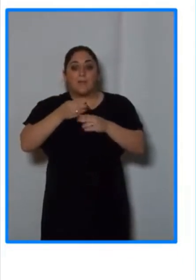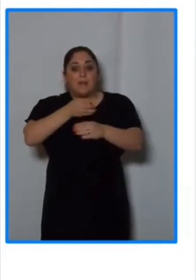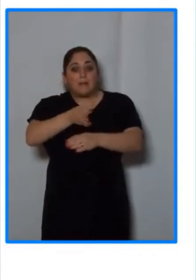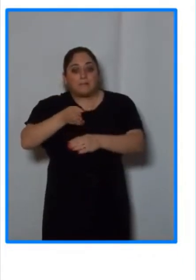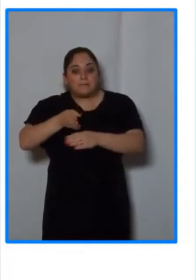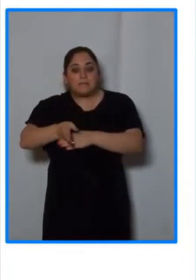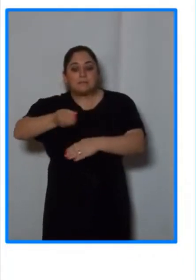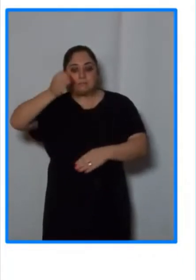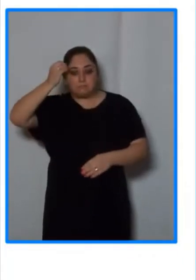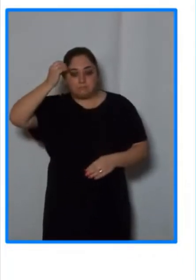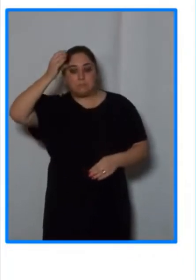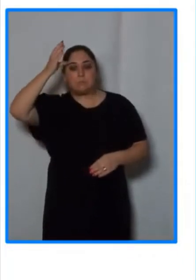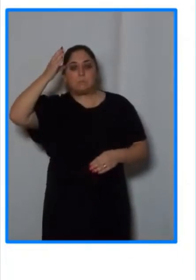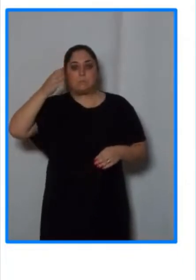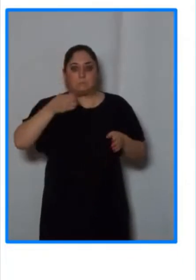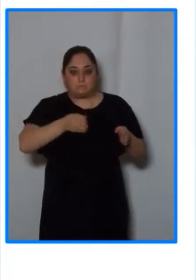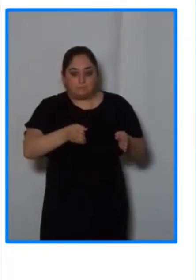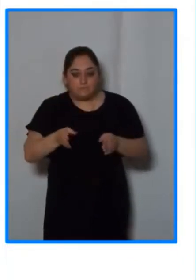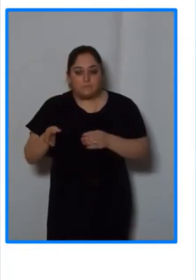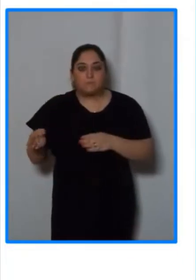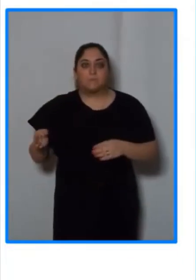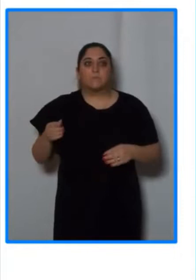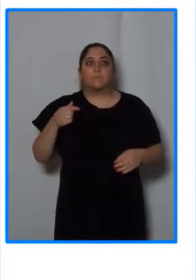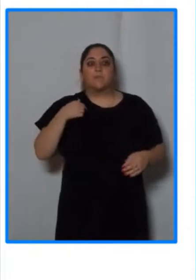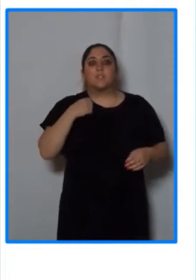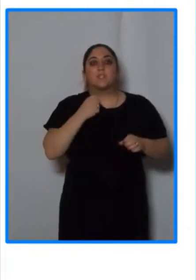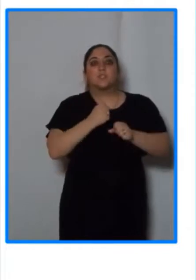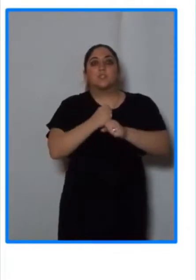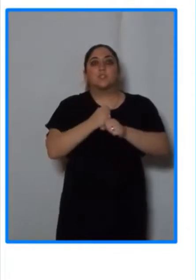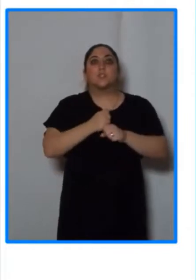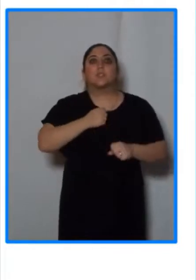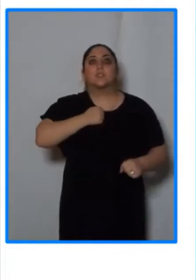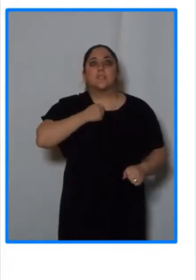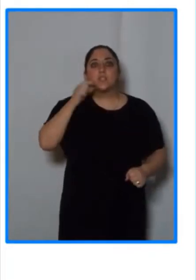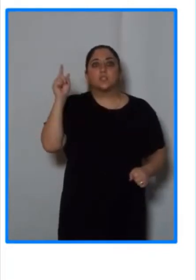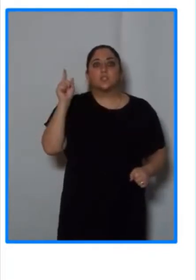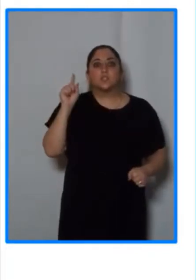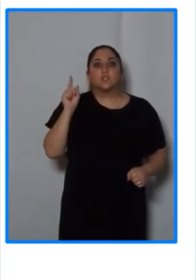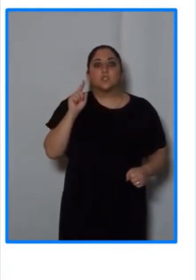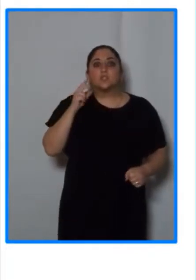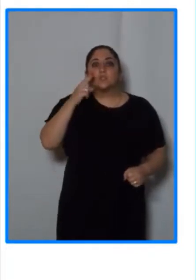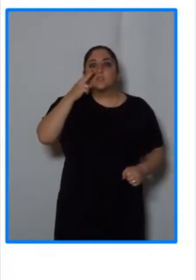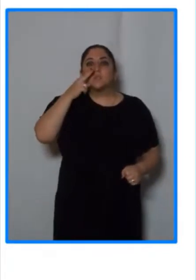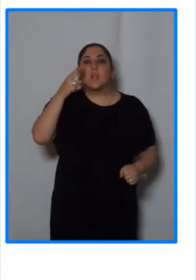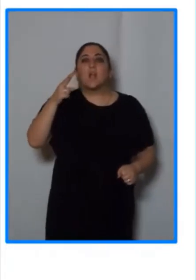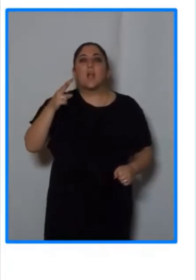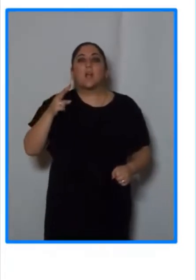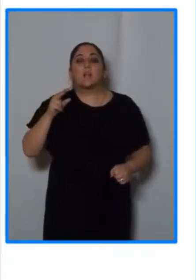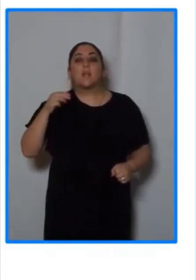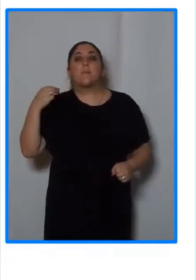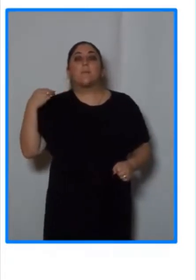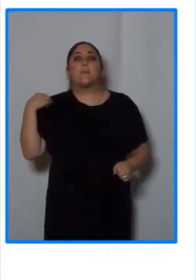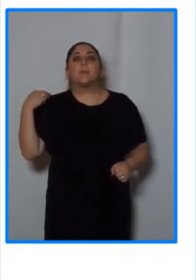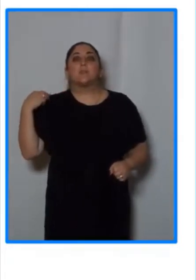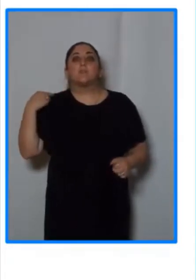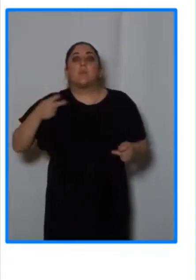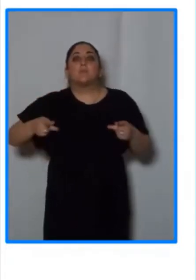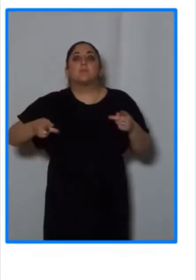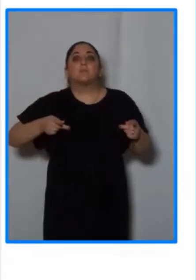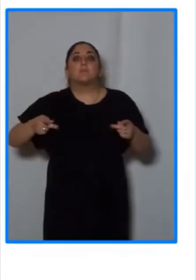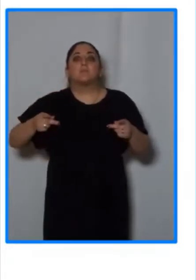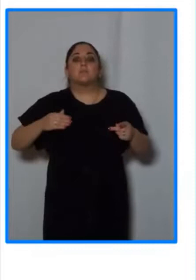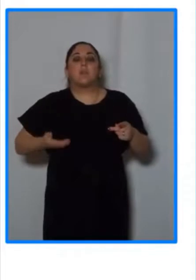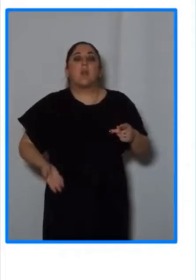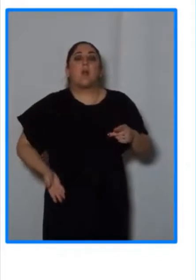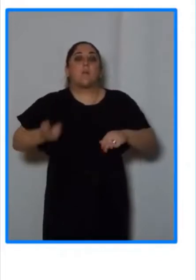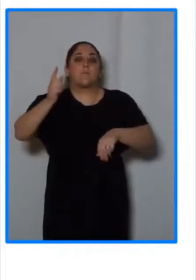in SiteImprove. And really my job is there to ensure that the product management and development are always up to date